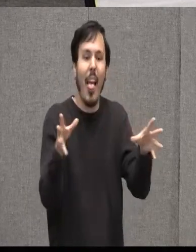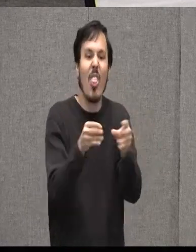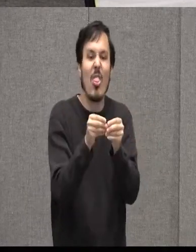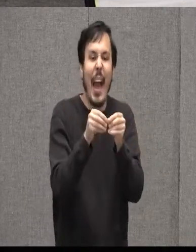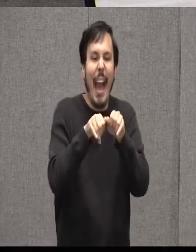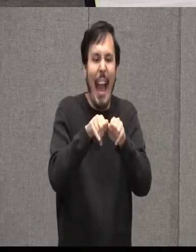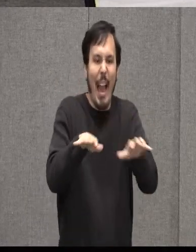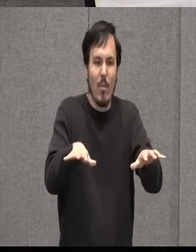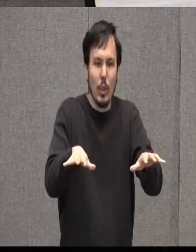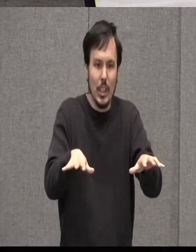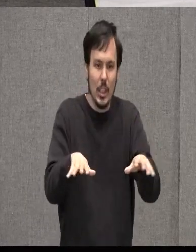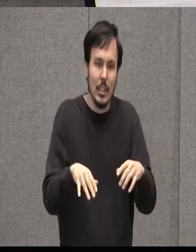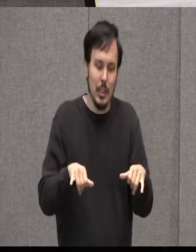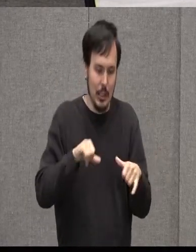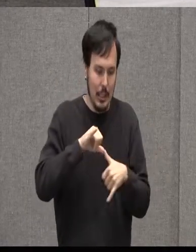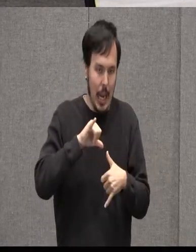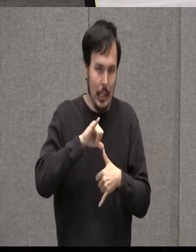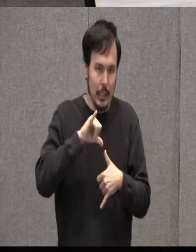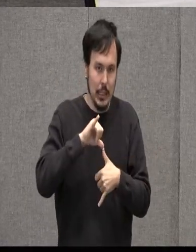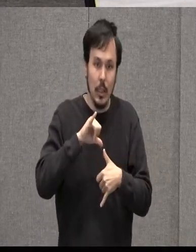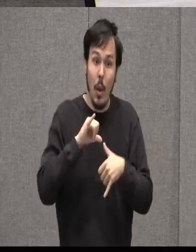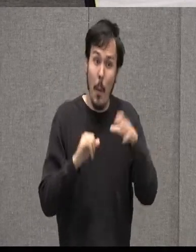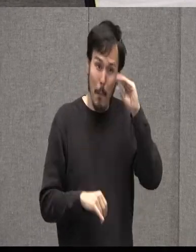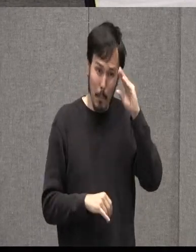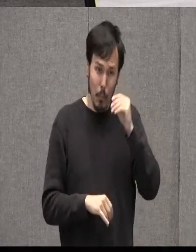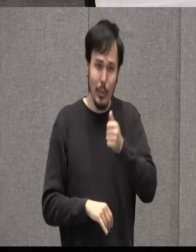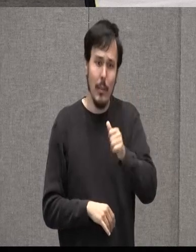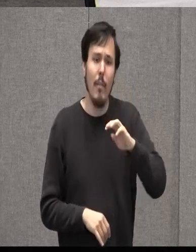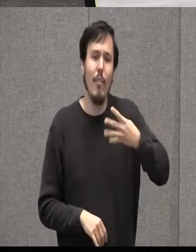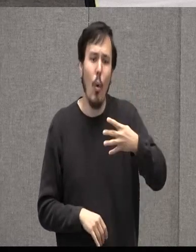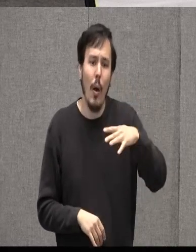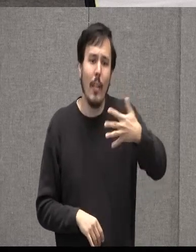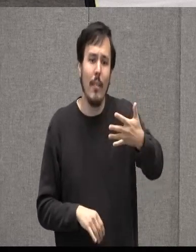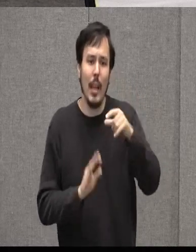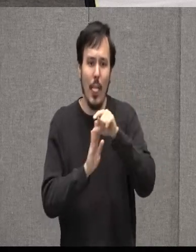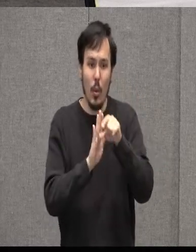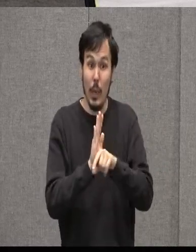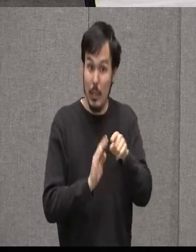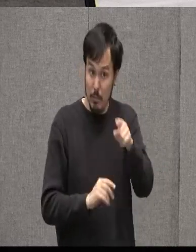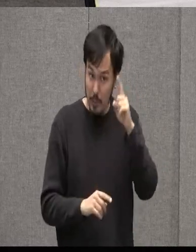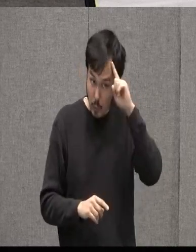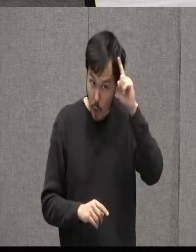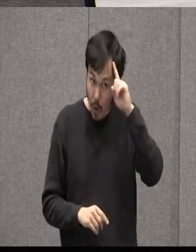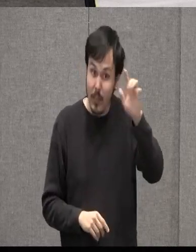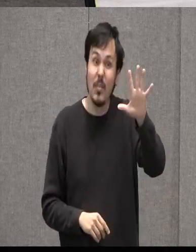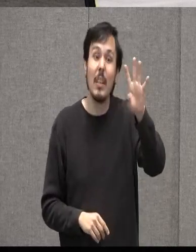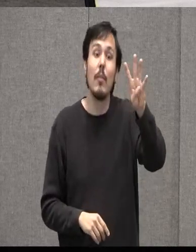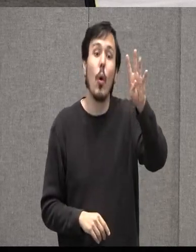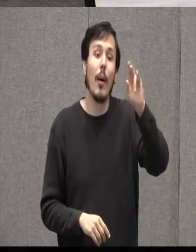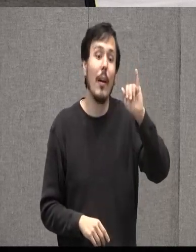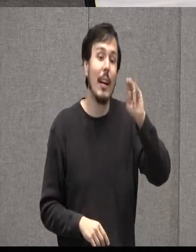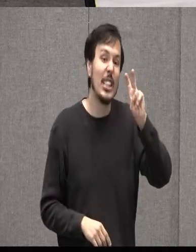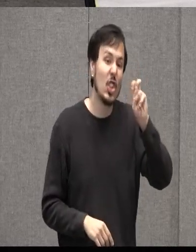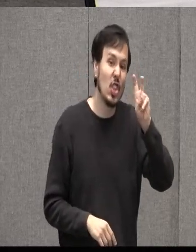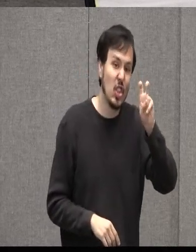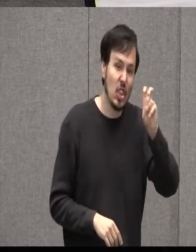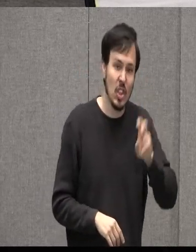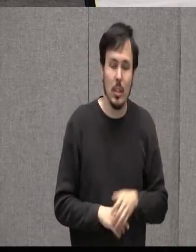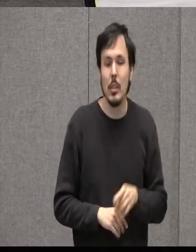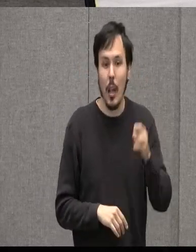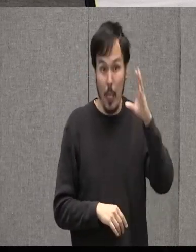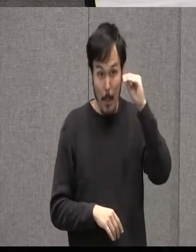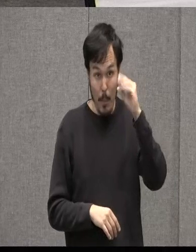So kiddos, as I read this book, I started wondering how big that giant is and if there was a way to figure it